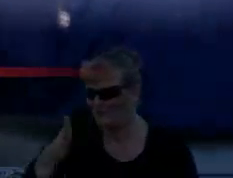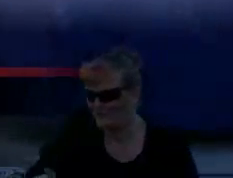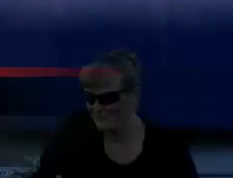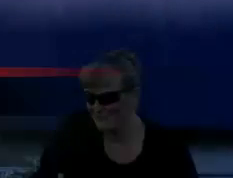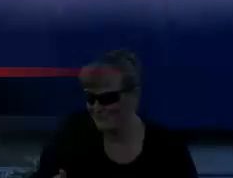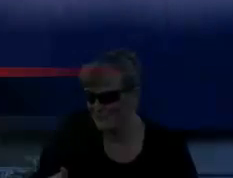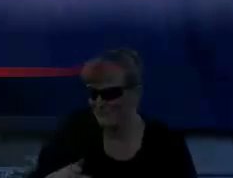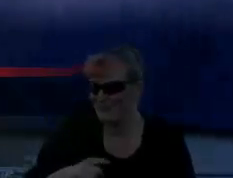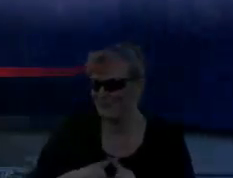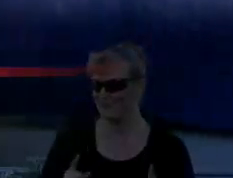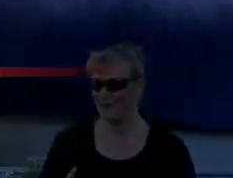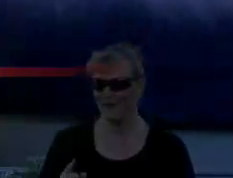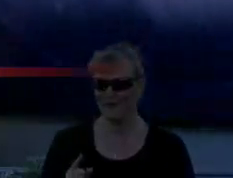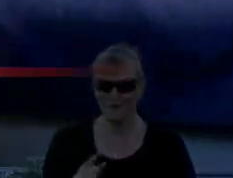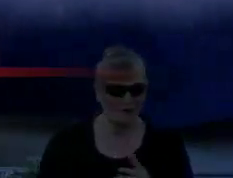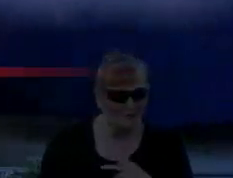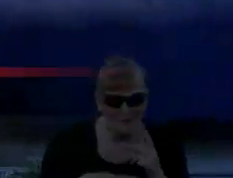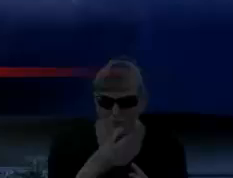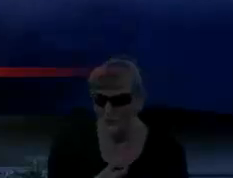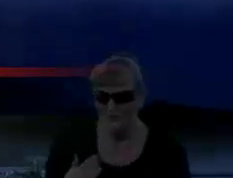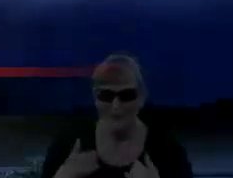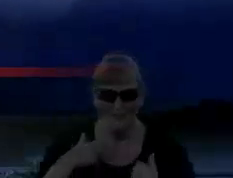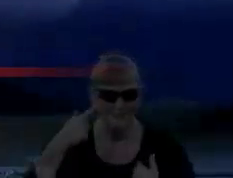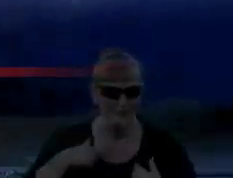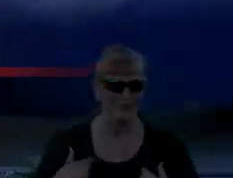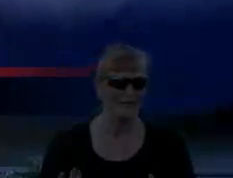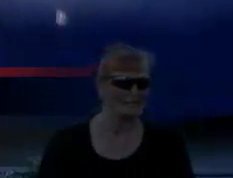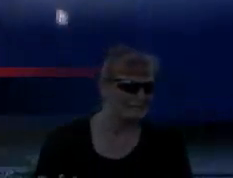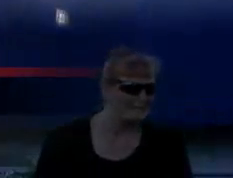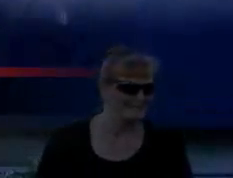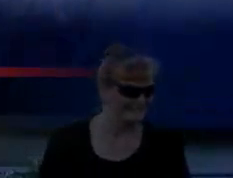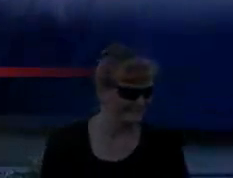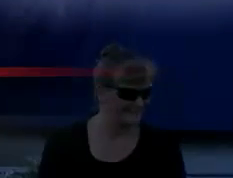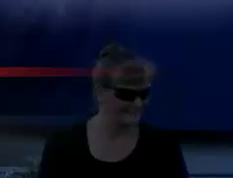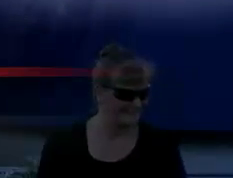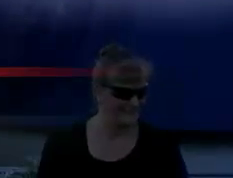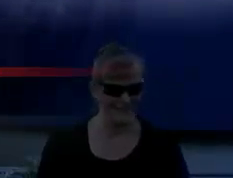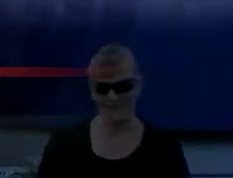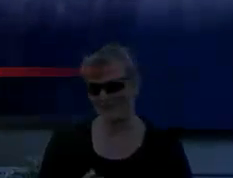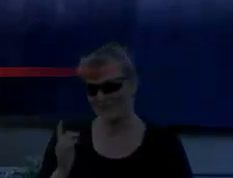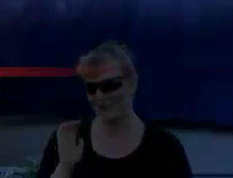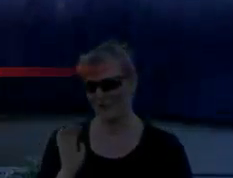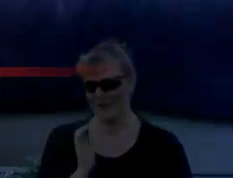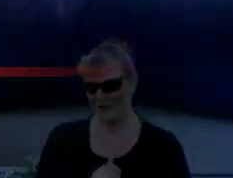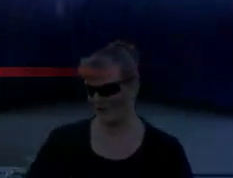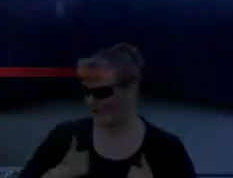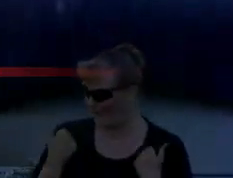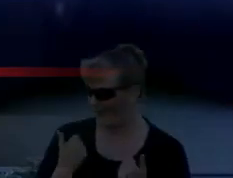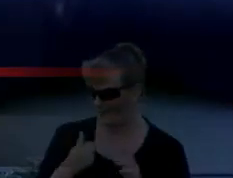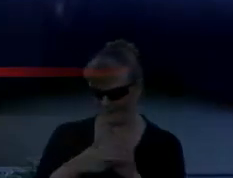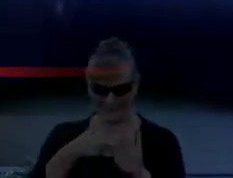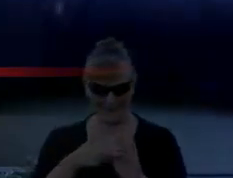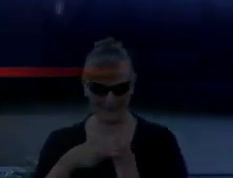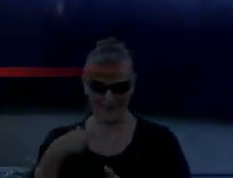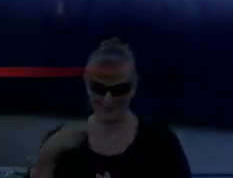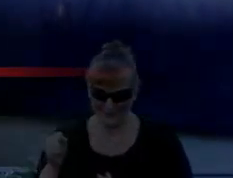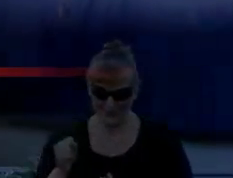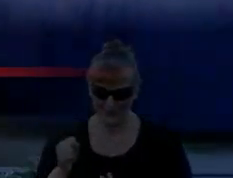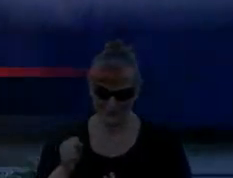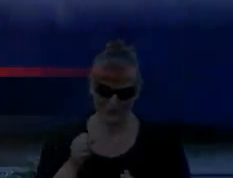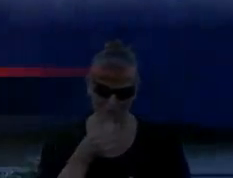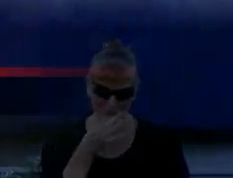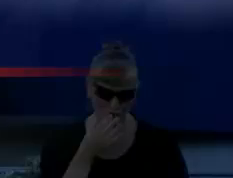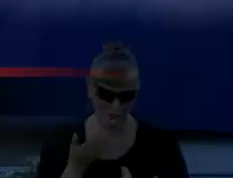thrilled to see what this world has in store for me. The chapter in our books titled High School is abruptly drawing to a close, and